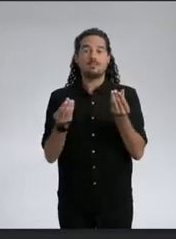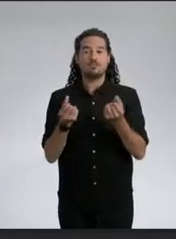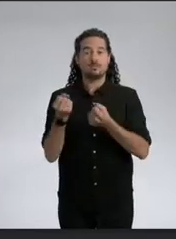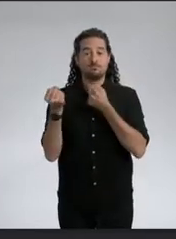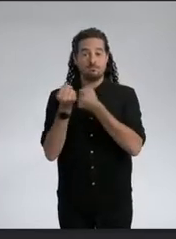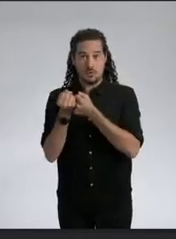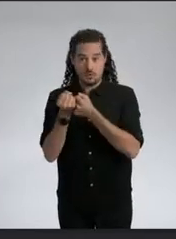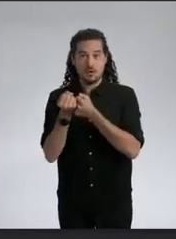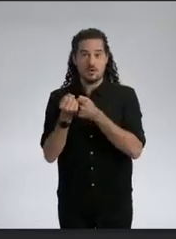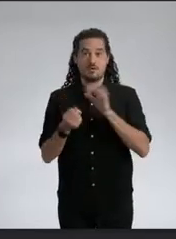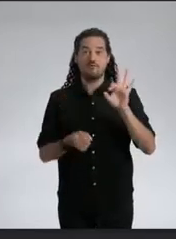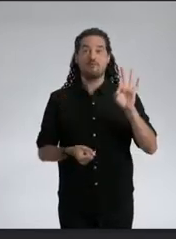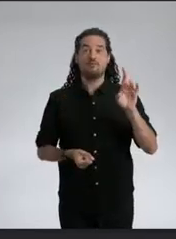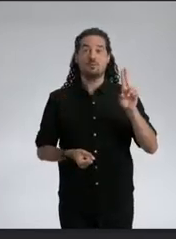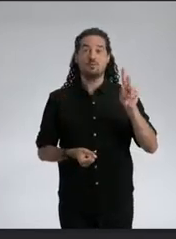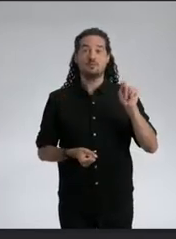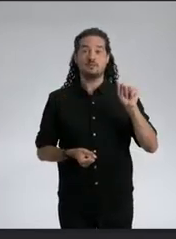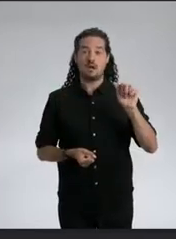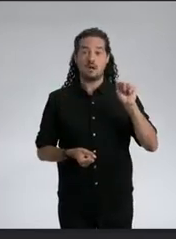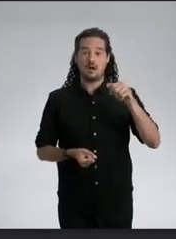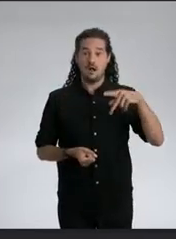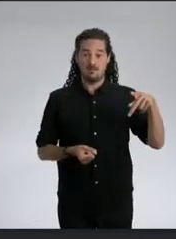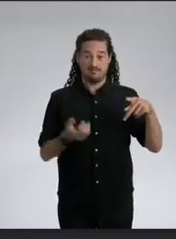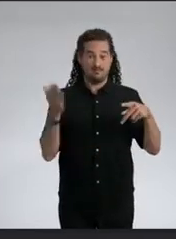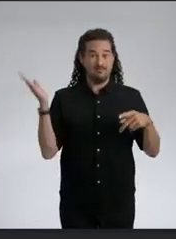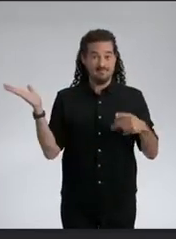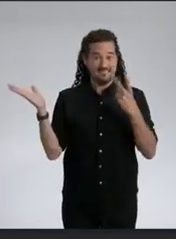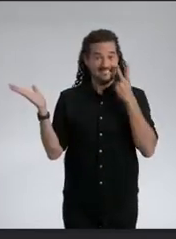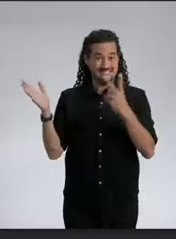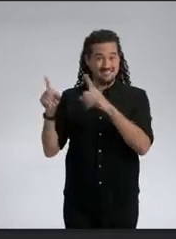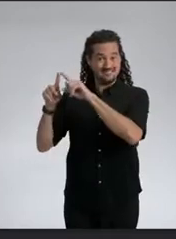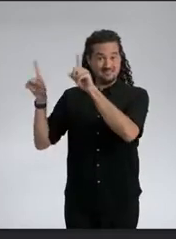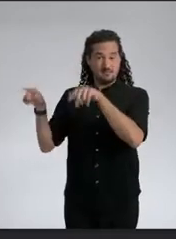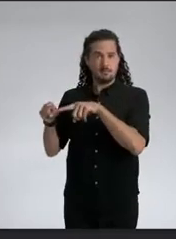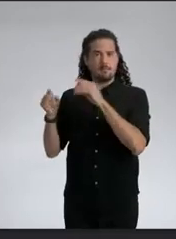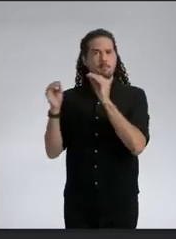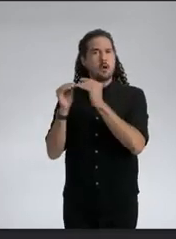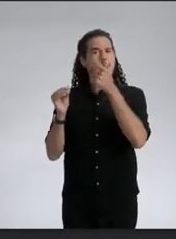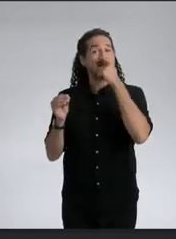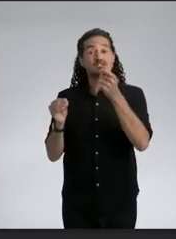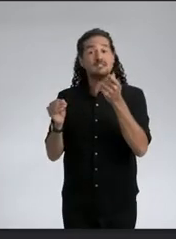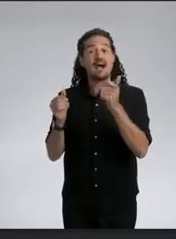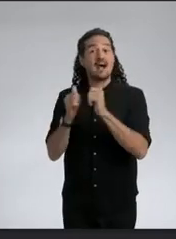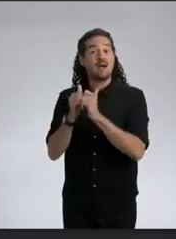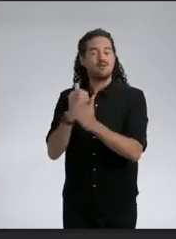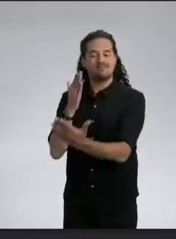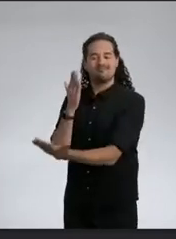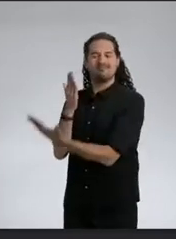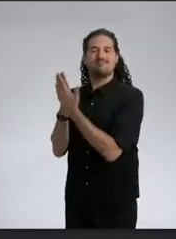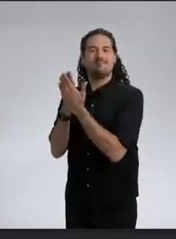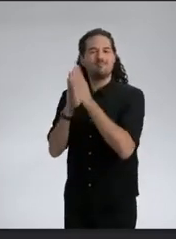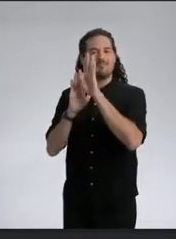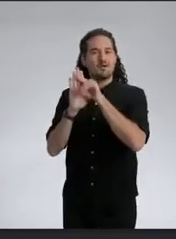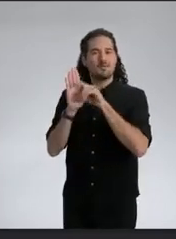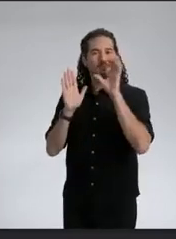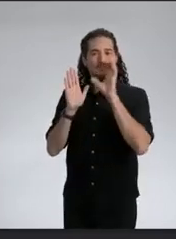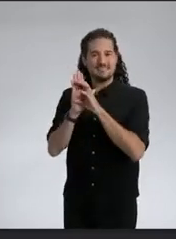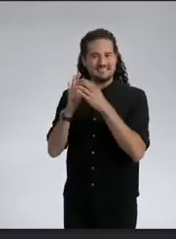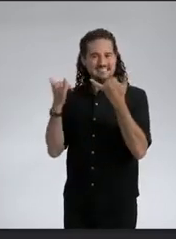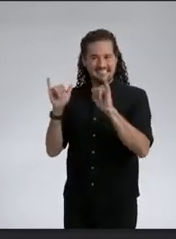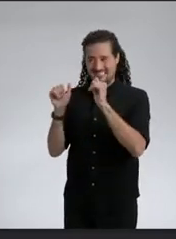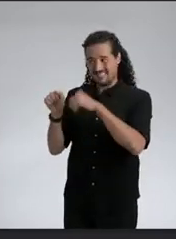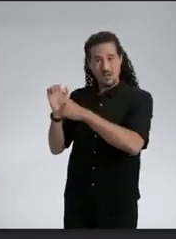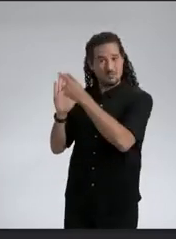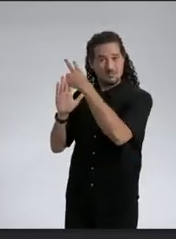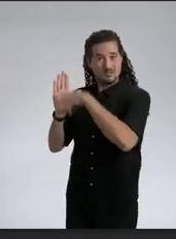app, views like this are made more interesting by adding a background image, and they're kept legible by applying one of the